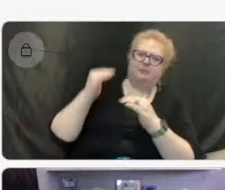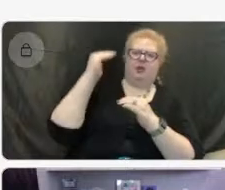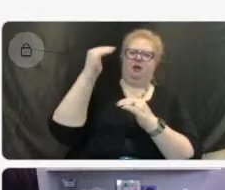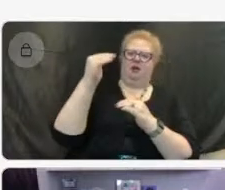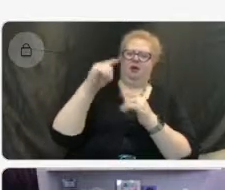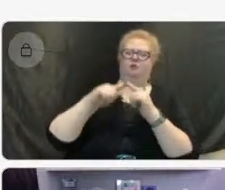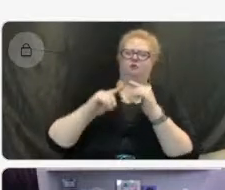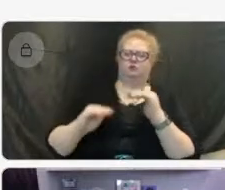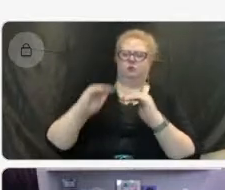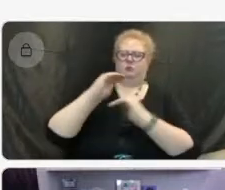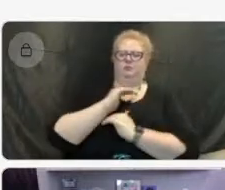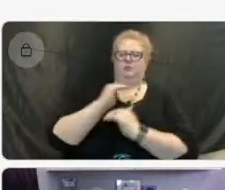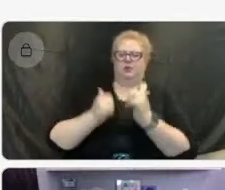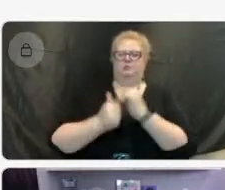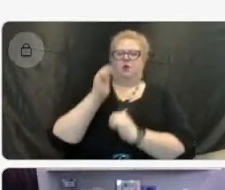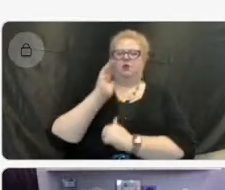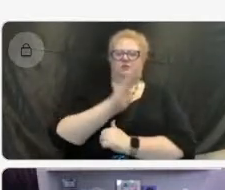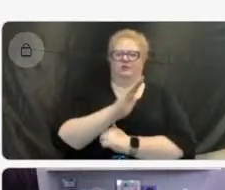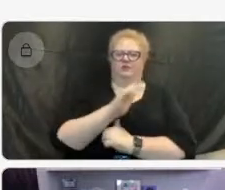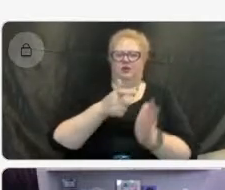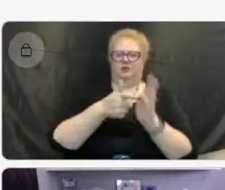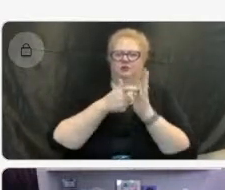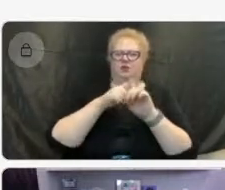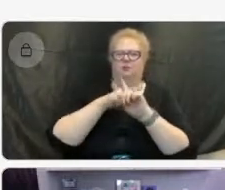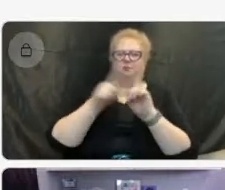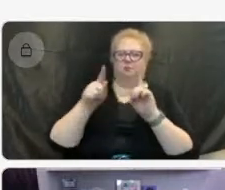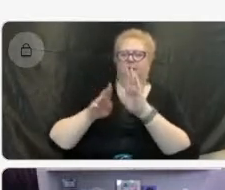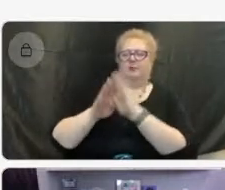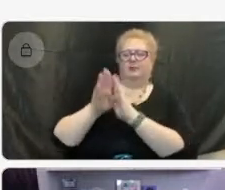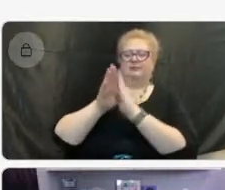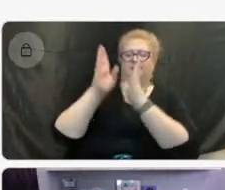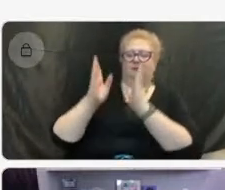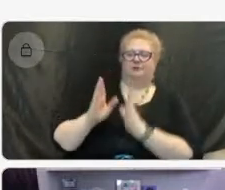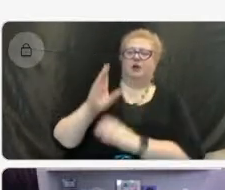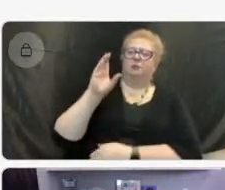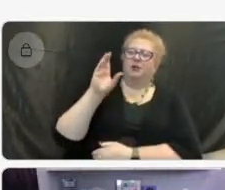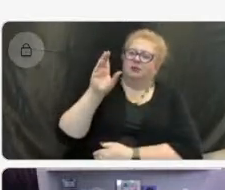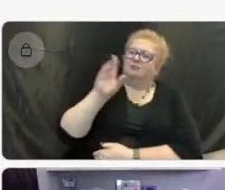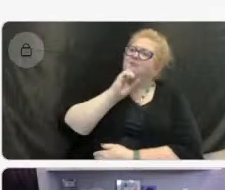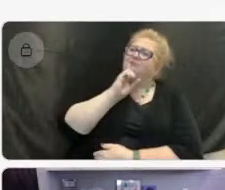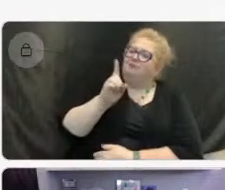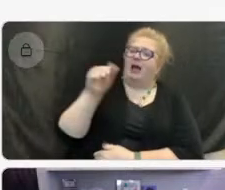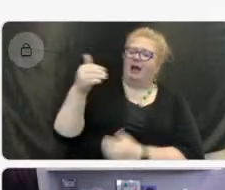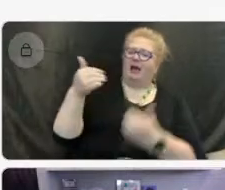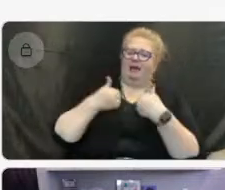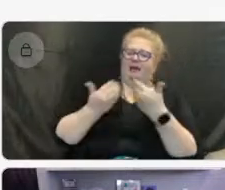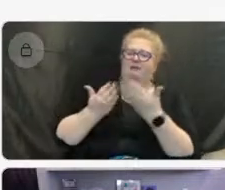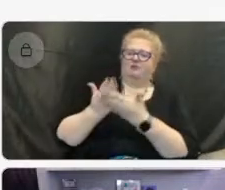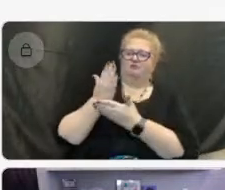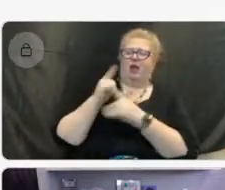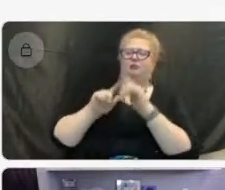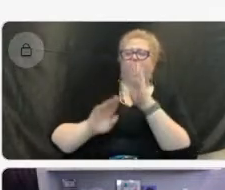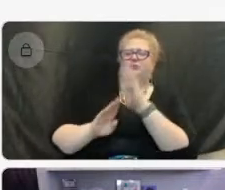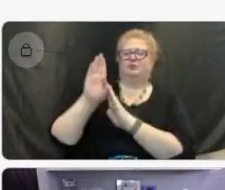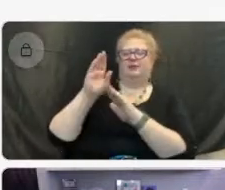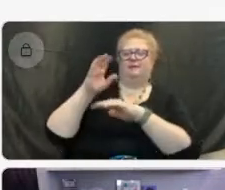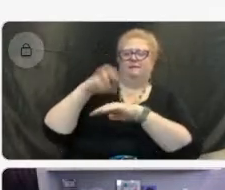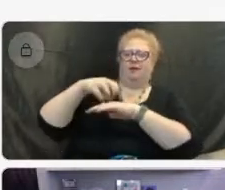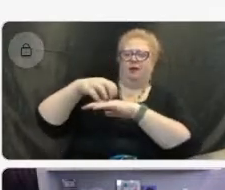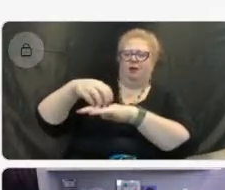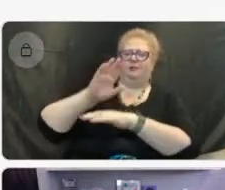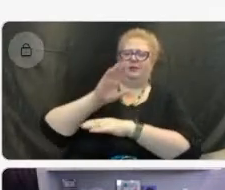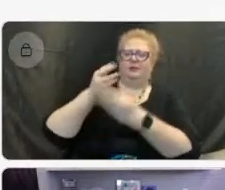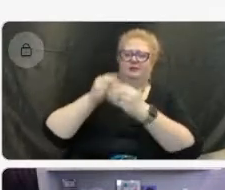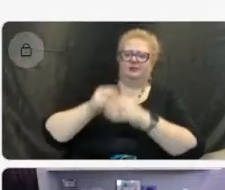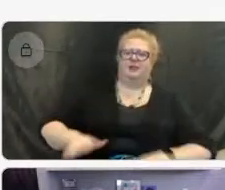demands, but the developer does have a right to develop his land. And so my comment, I'll be in support of the city annexing this.